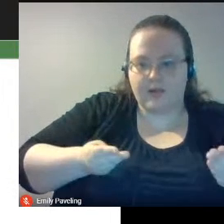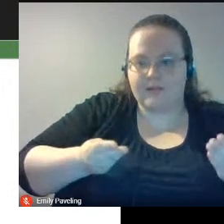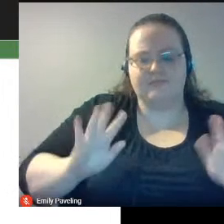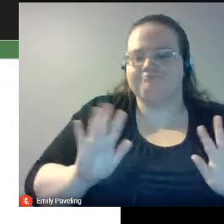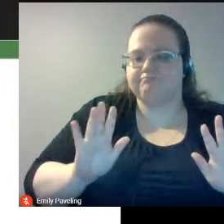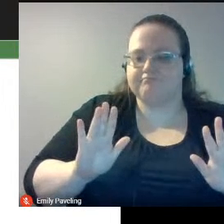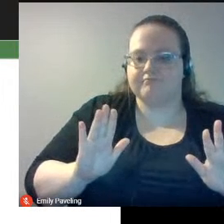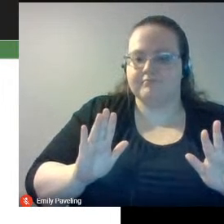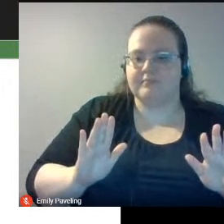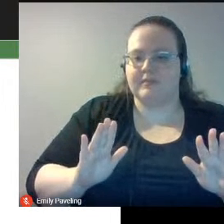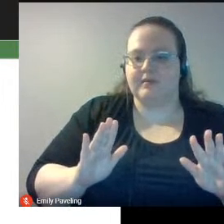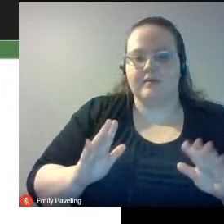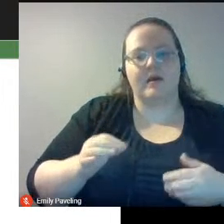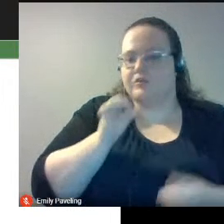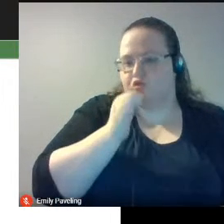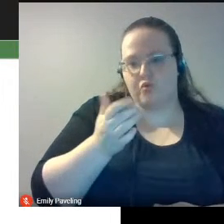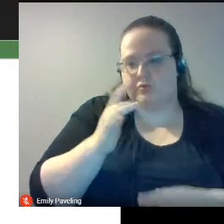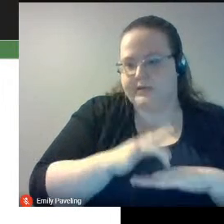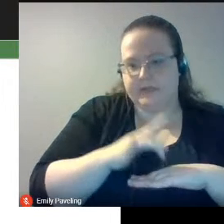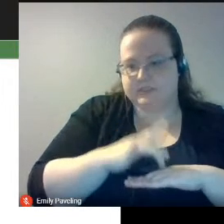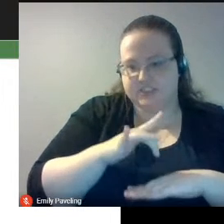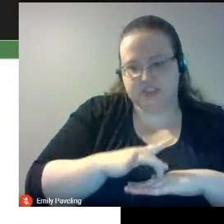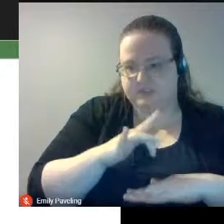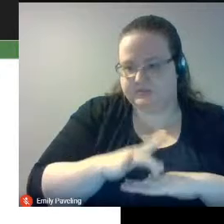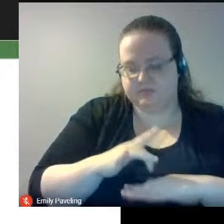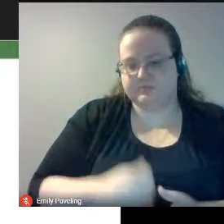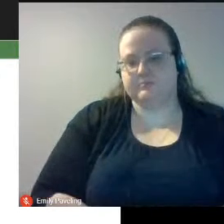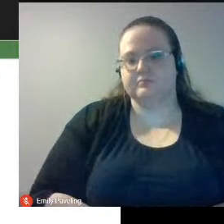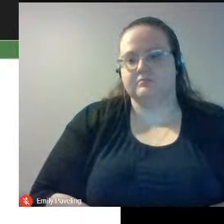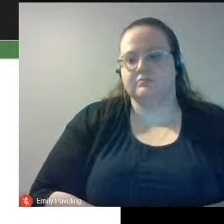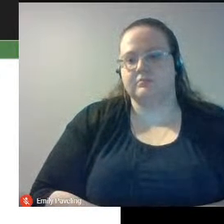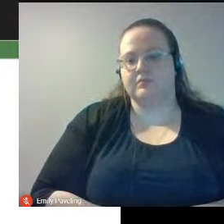their hands. Wearing a mask correctly